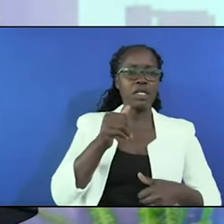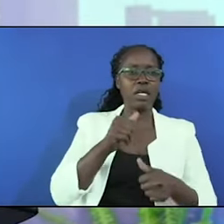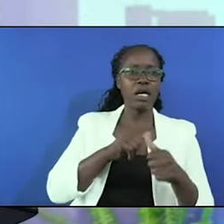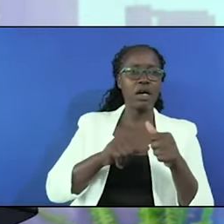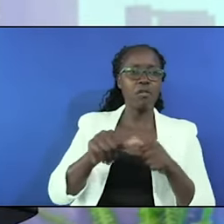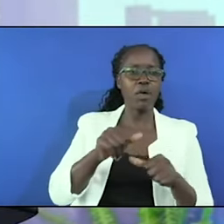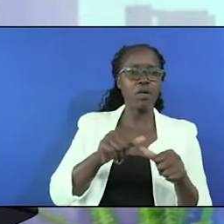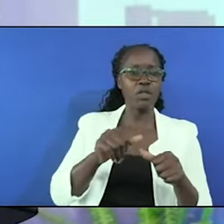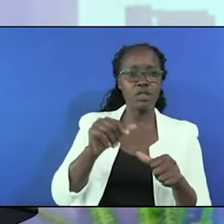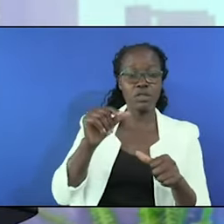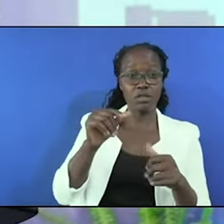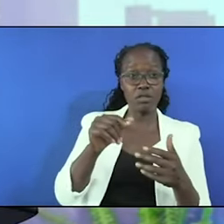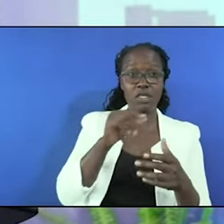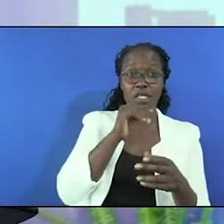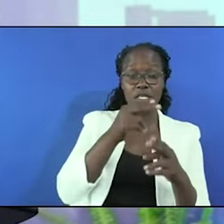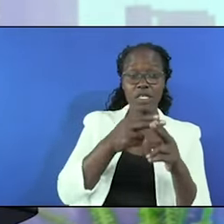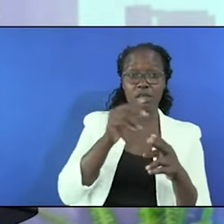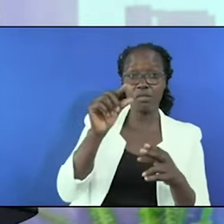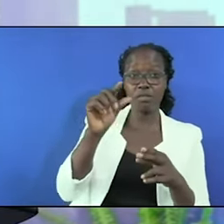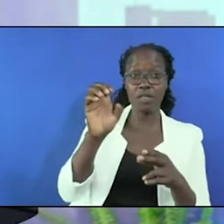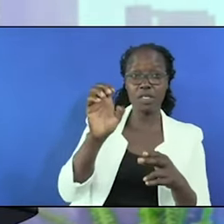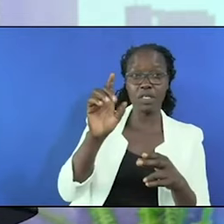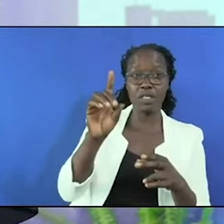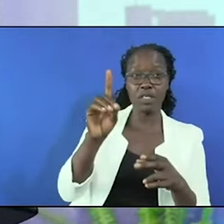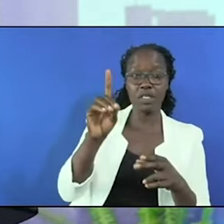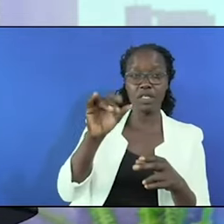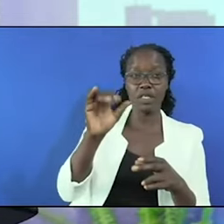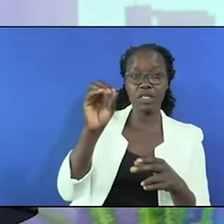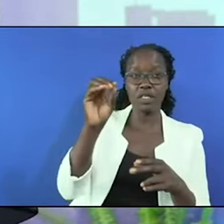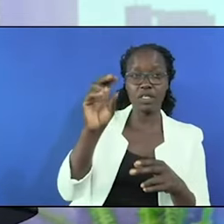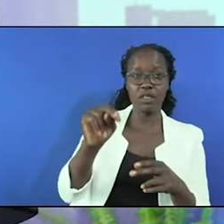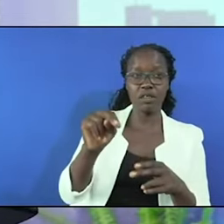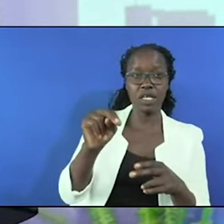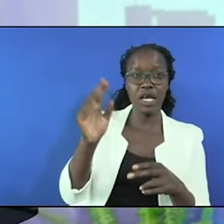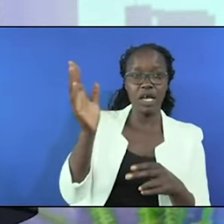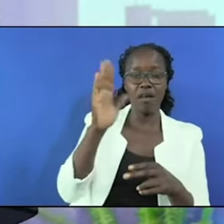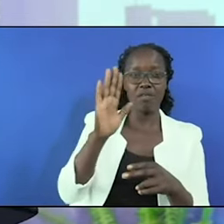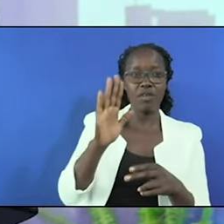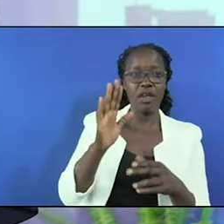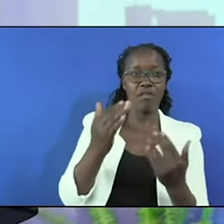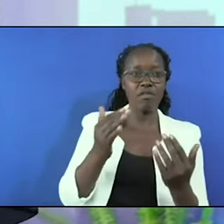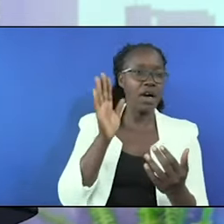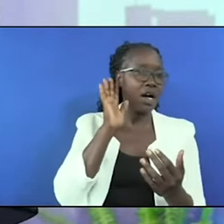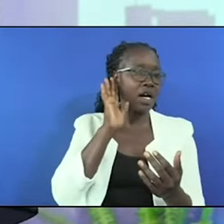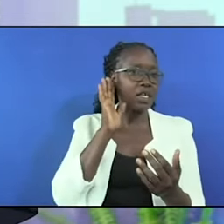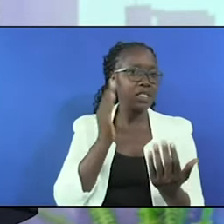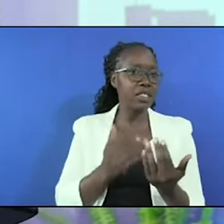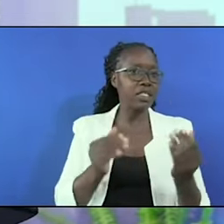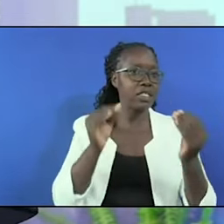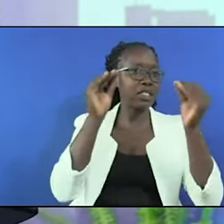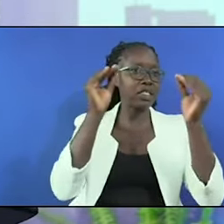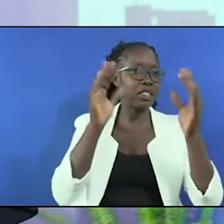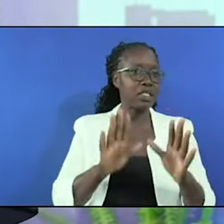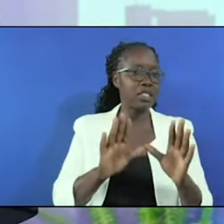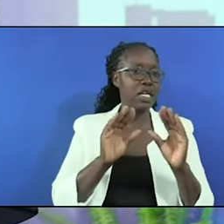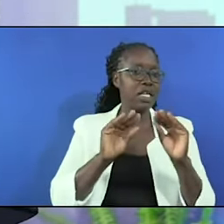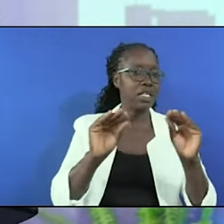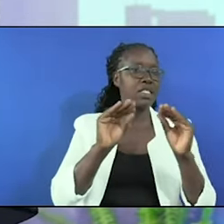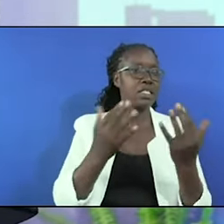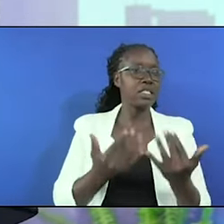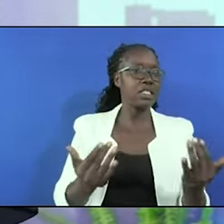Isaac. And I even said it, that I have never heard the children teachers teach their